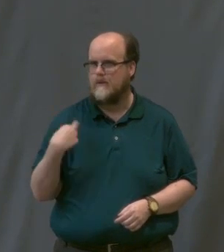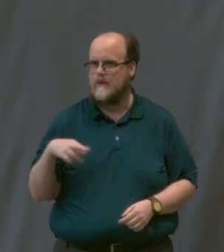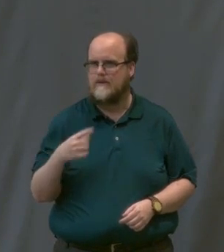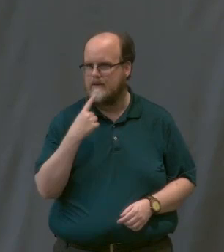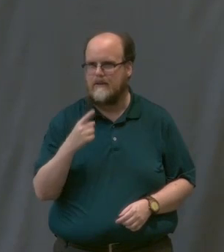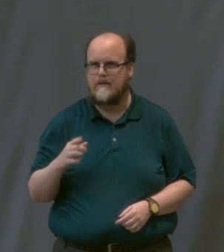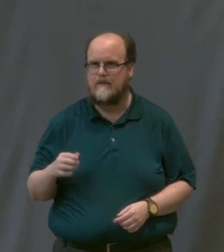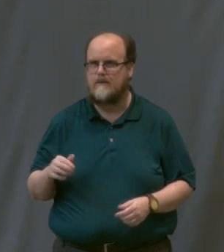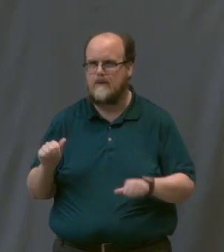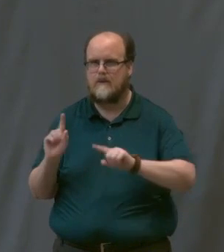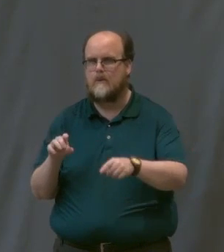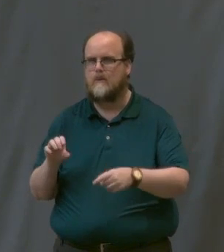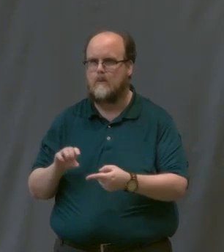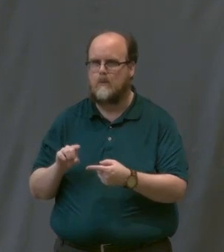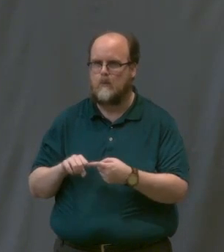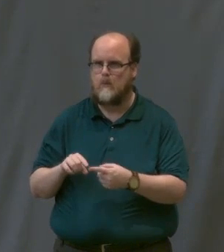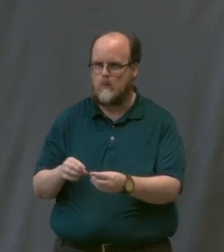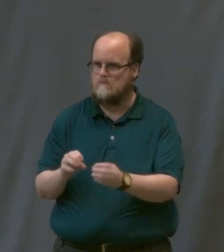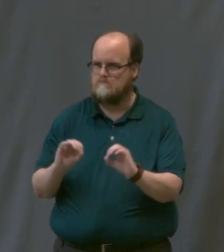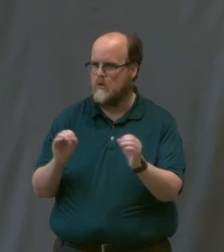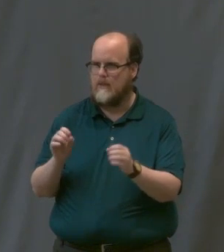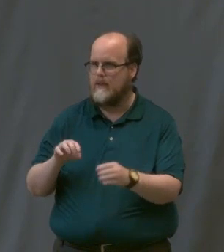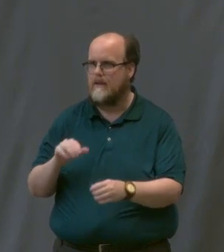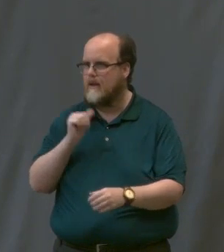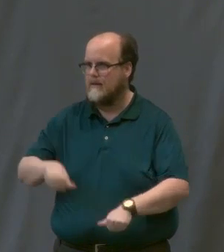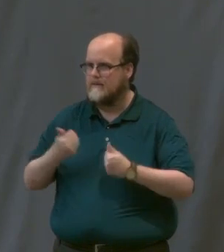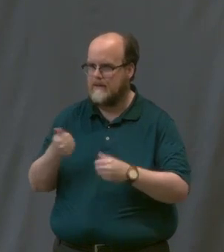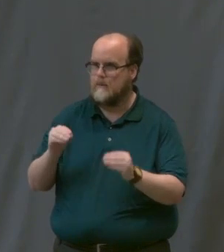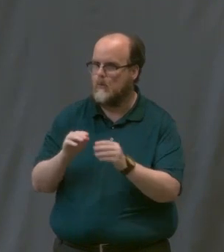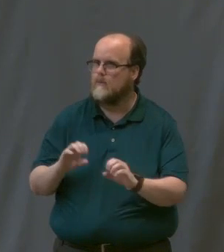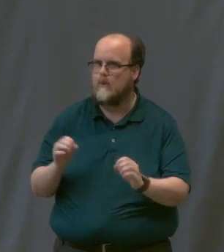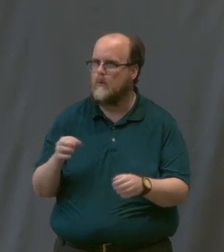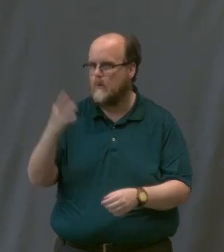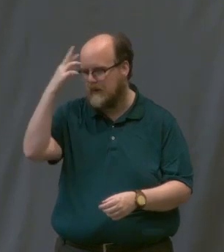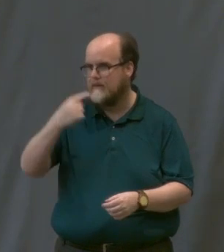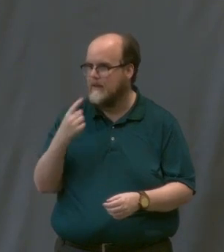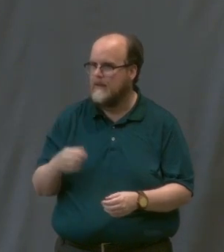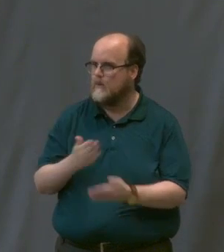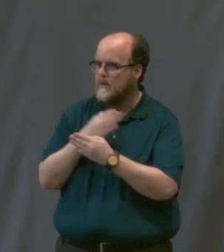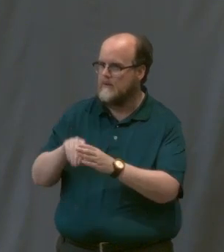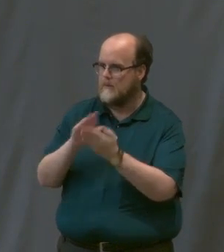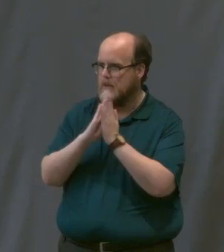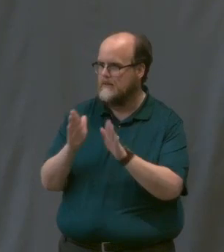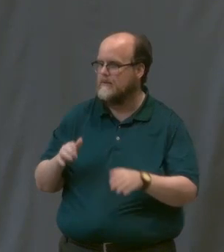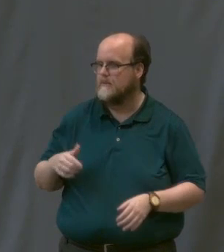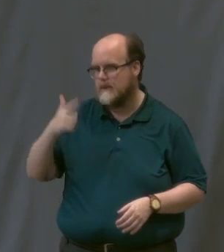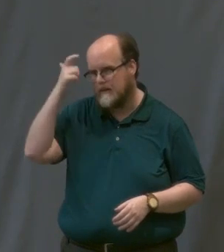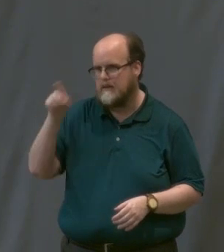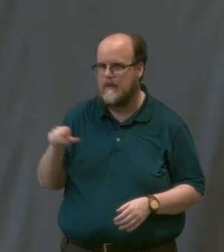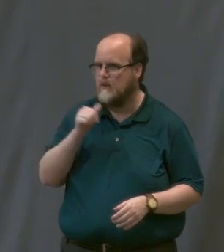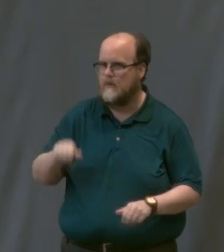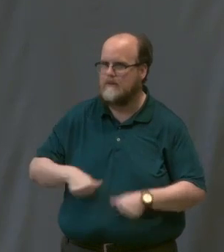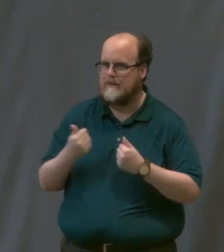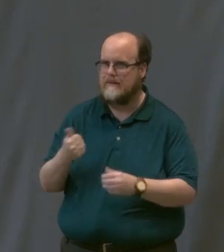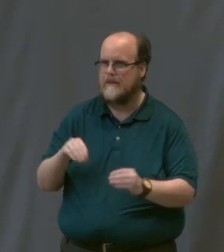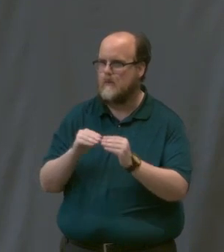can just go into oblivion and not exist anymore. Then there's really no reason to tell somebody to rest in peace or I hope you rest in peace because they don't exist